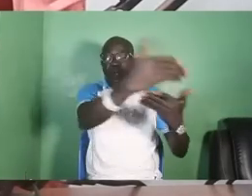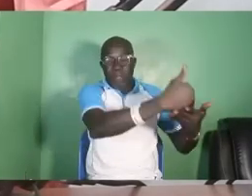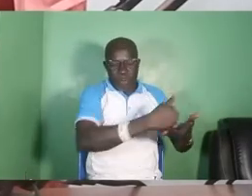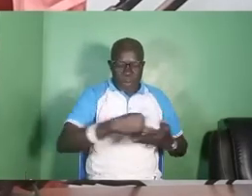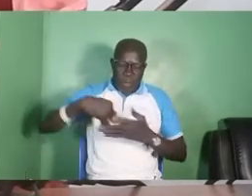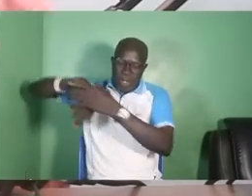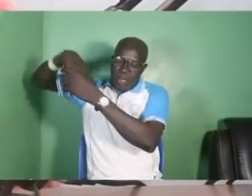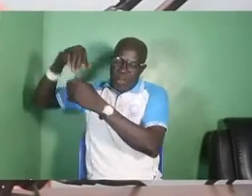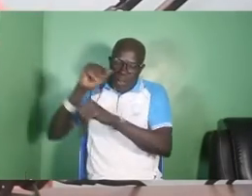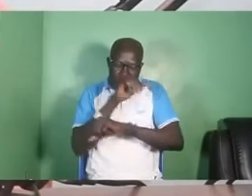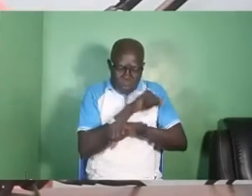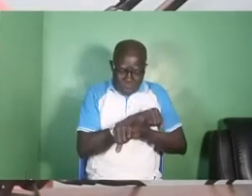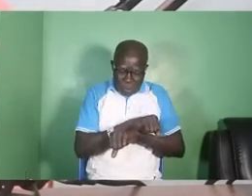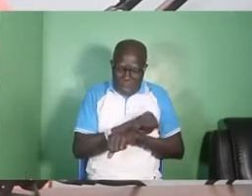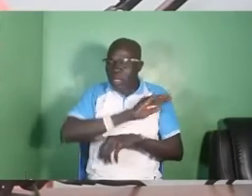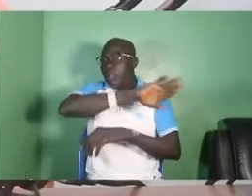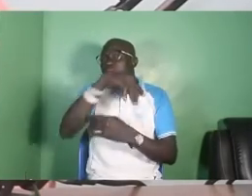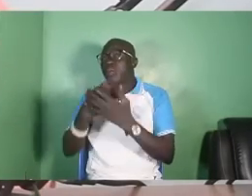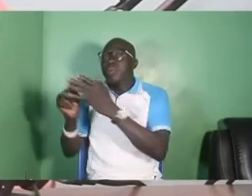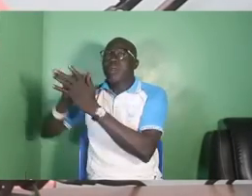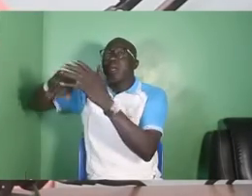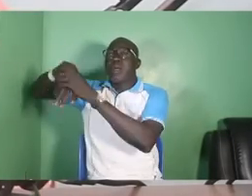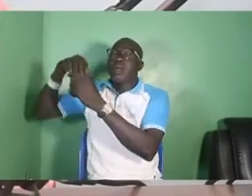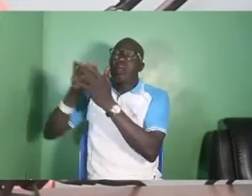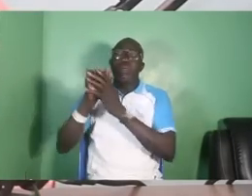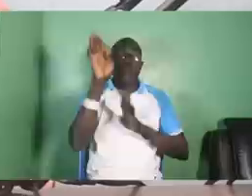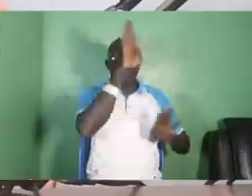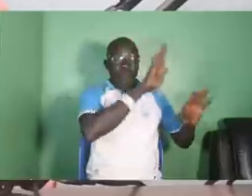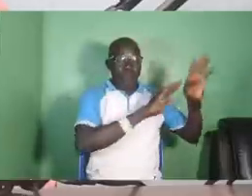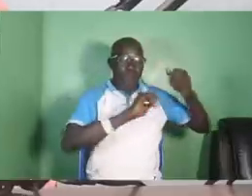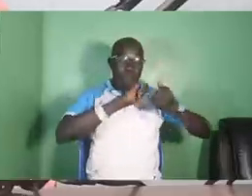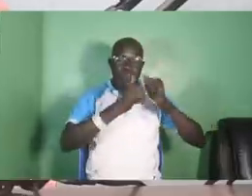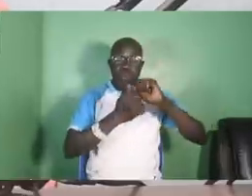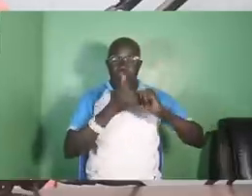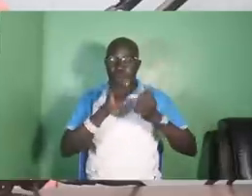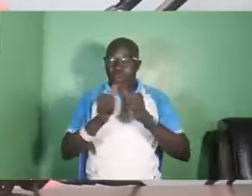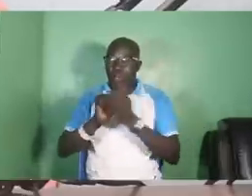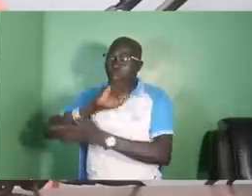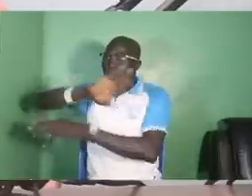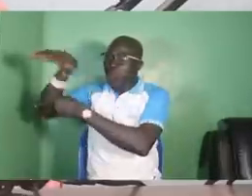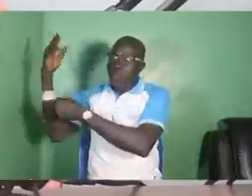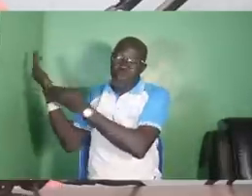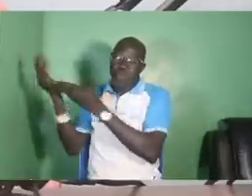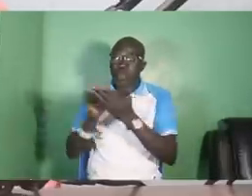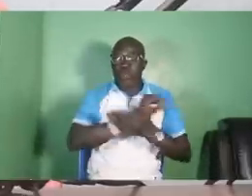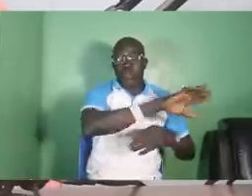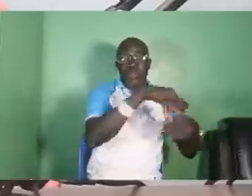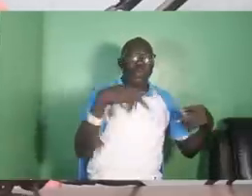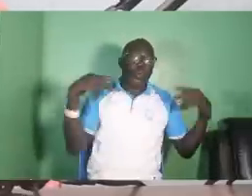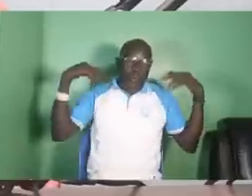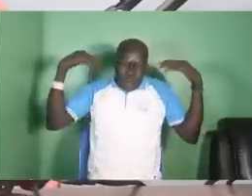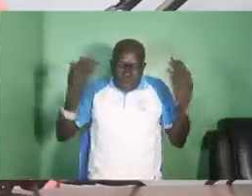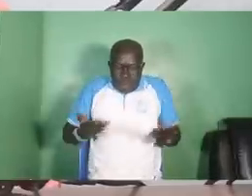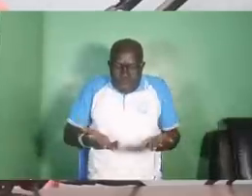us out of bondage. Lati mu won kuro ni isoro. To bring them out of problems. Lati mu eru gbese kuro lorun won. To take away load